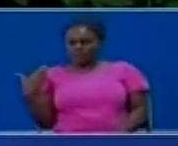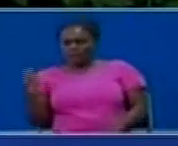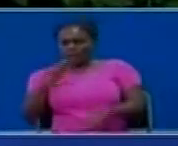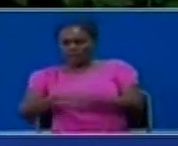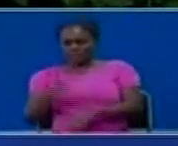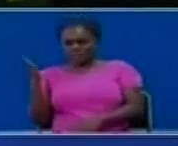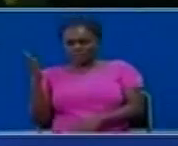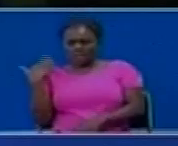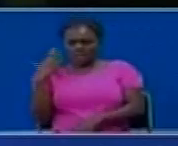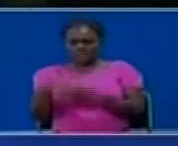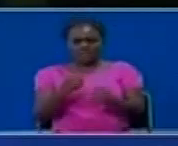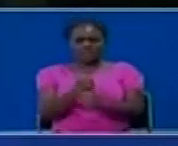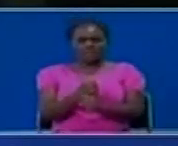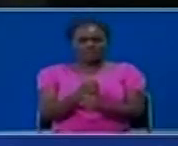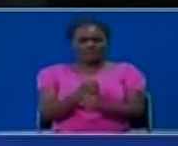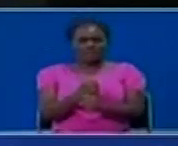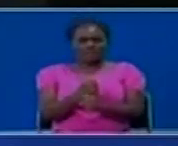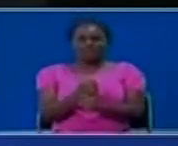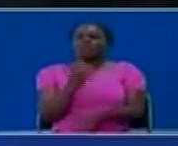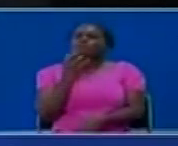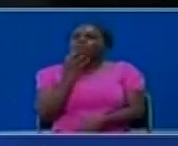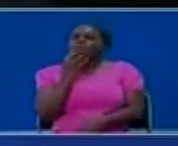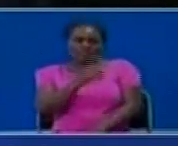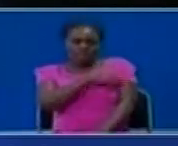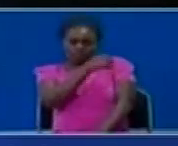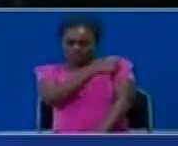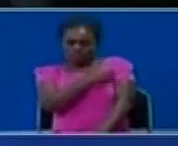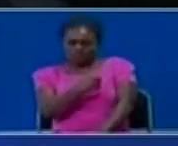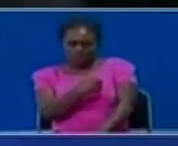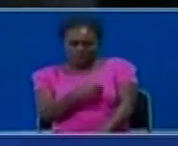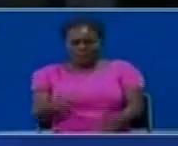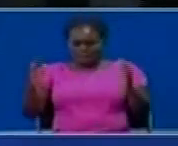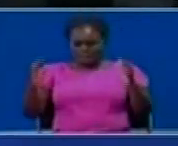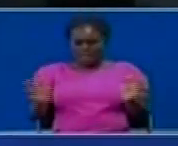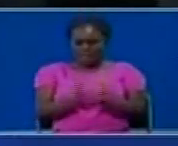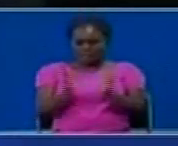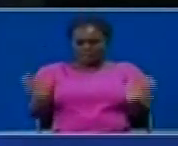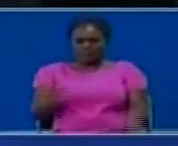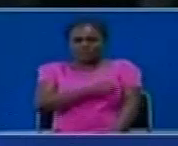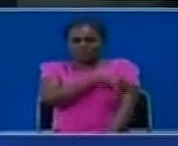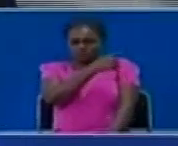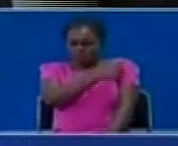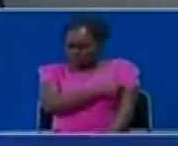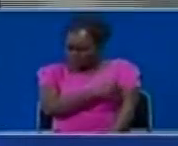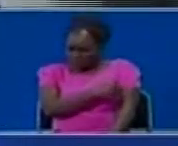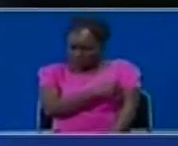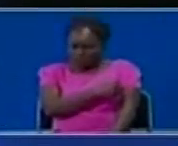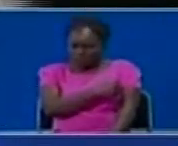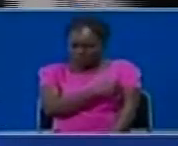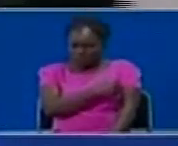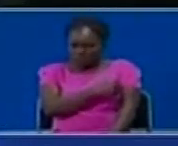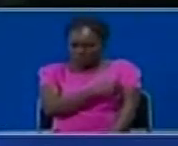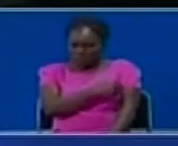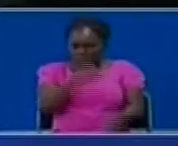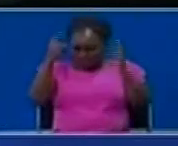last 3.5 years. In Kenyatta National Hospital here in Nairobi, and the largest public hospital, it has meant to be a ghost